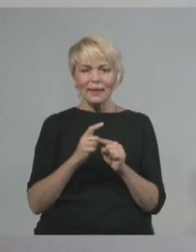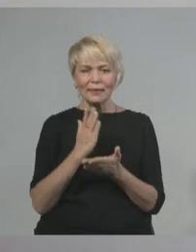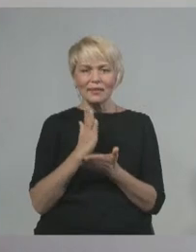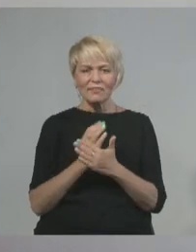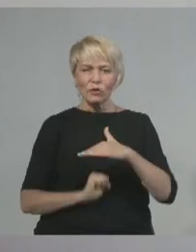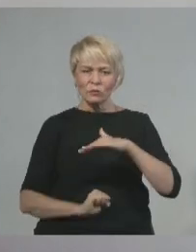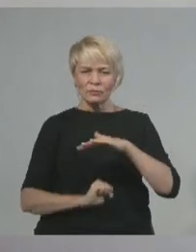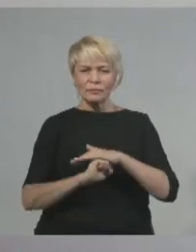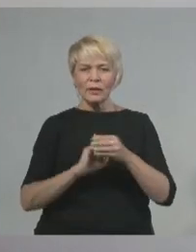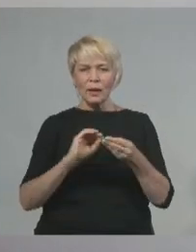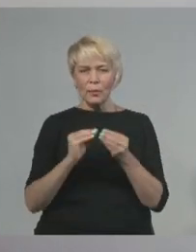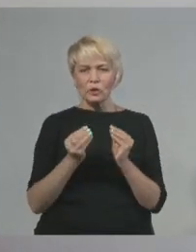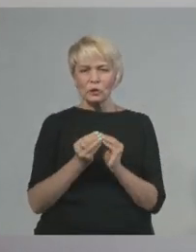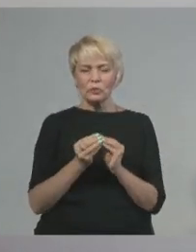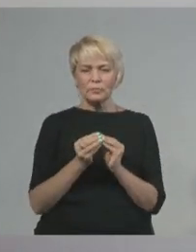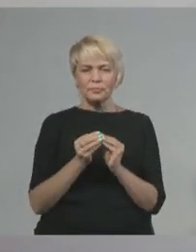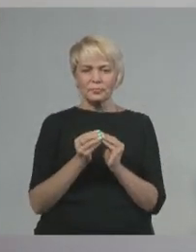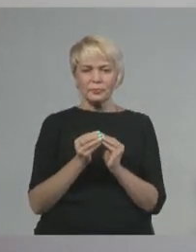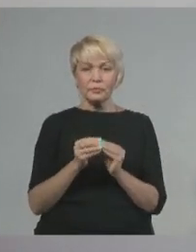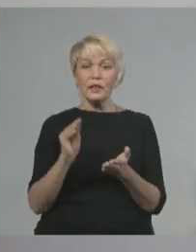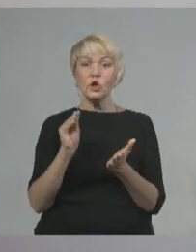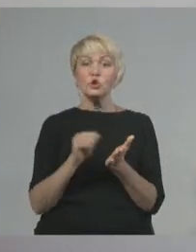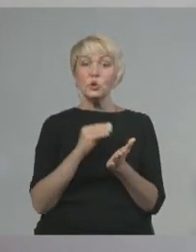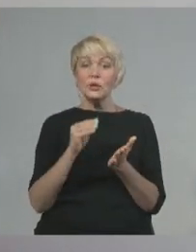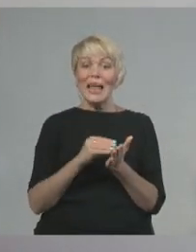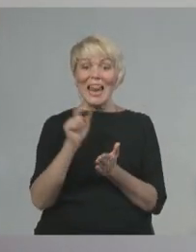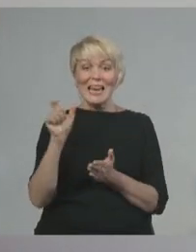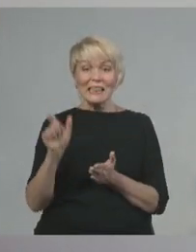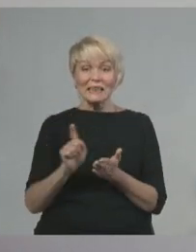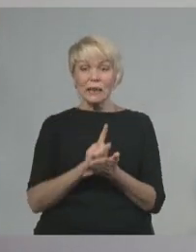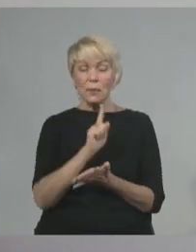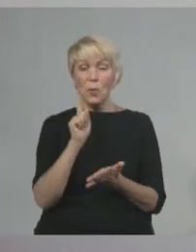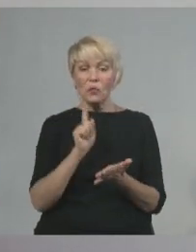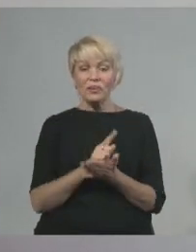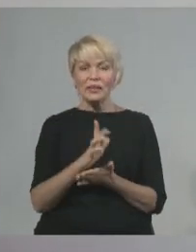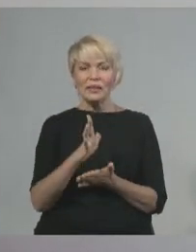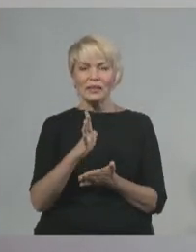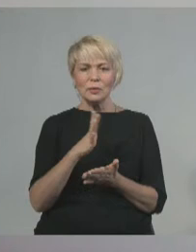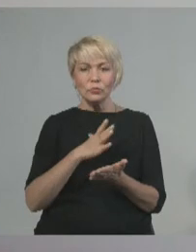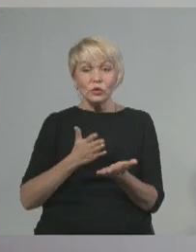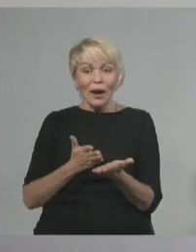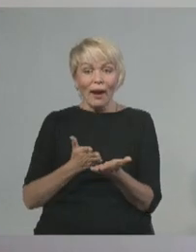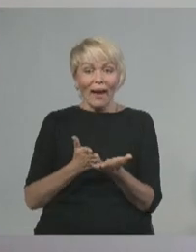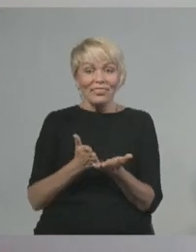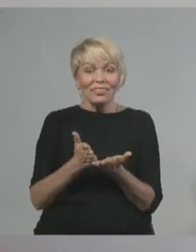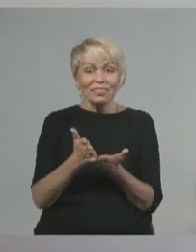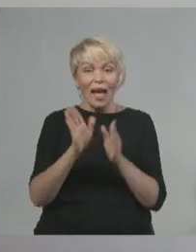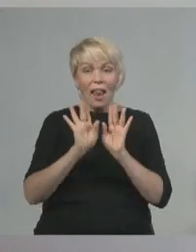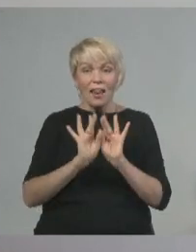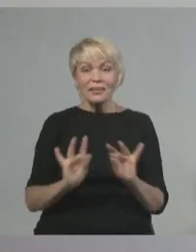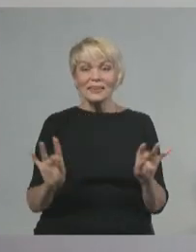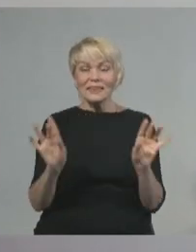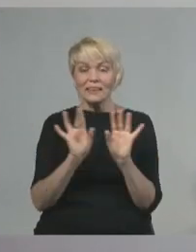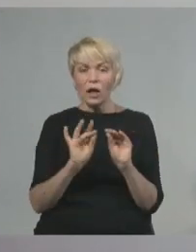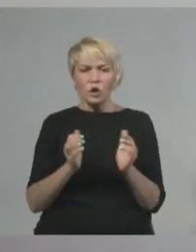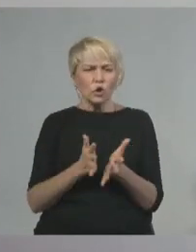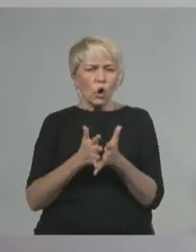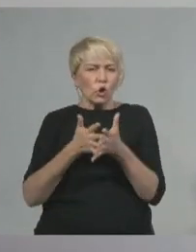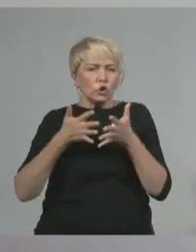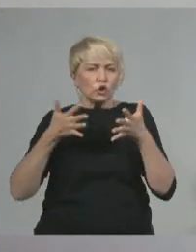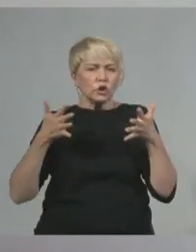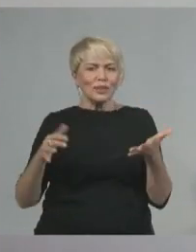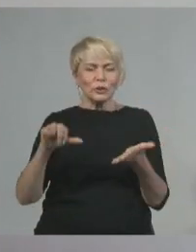journalism to really be this catalyst for more citizen participation for higher quality public